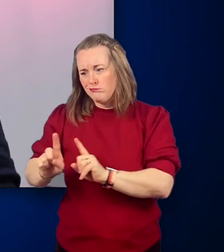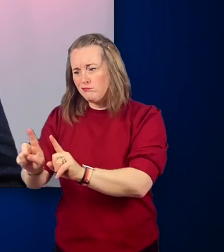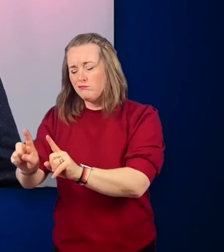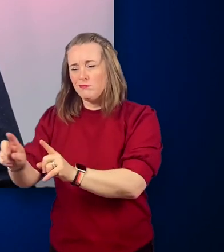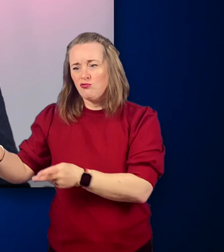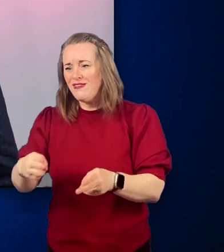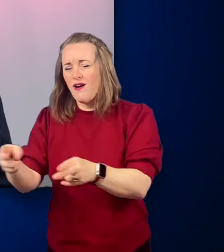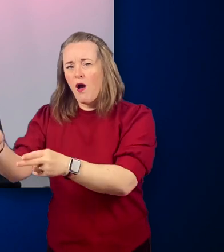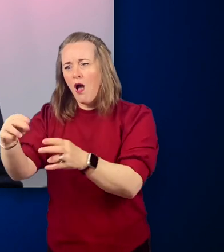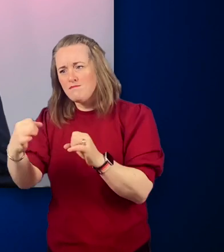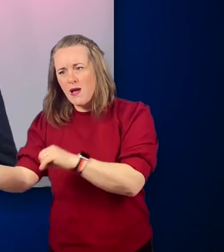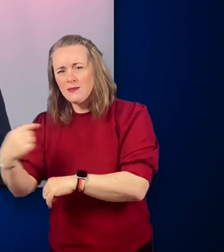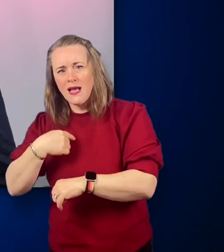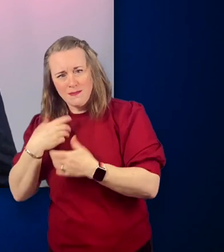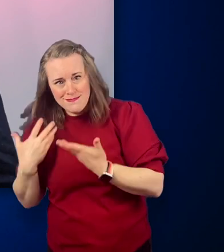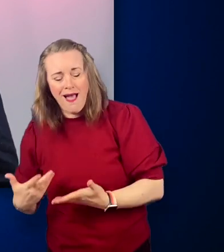Let me tell you something.